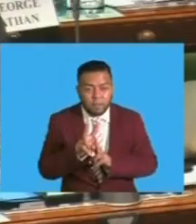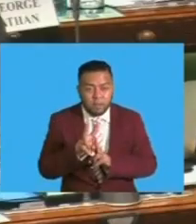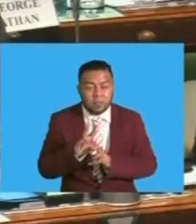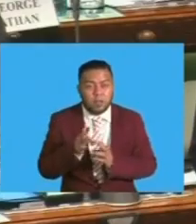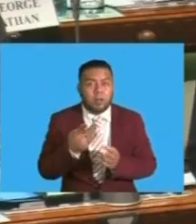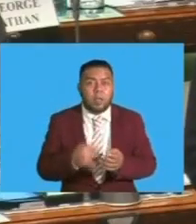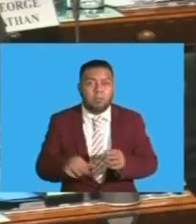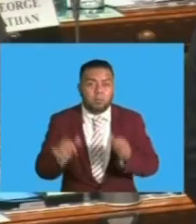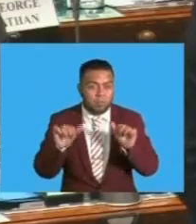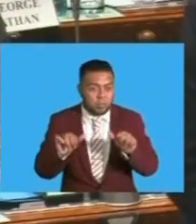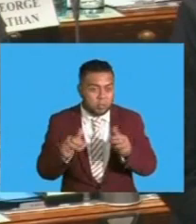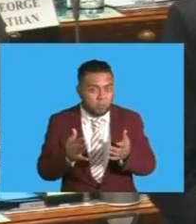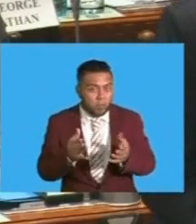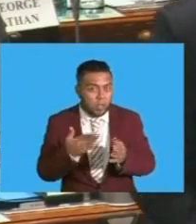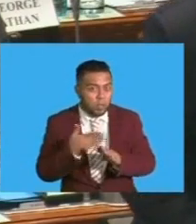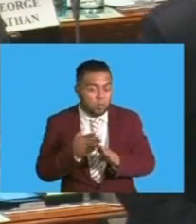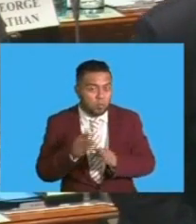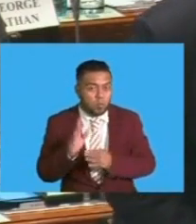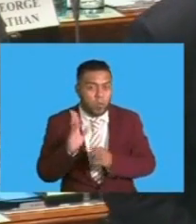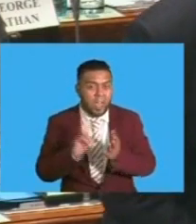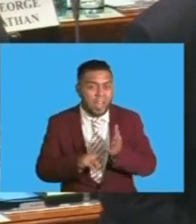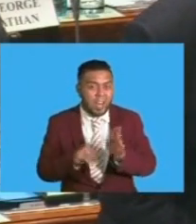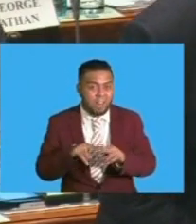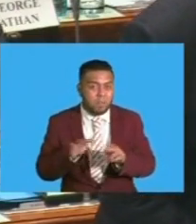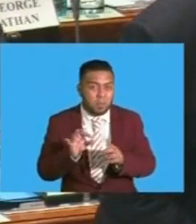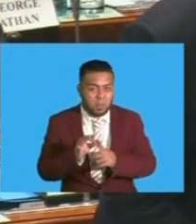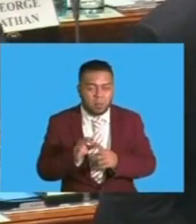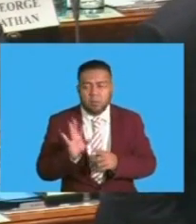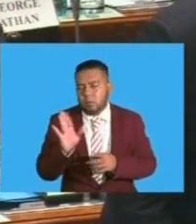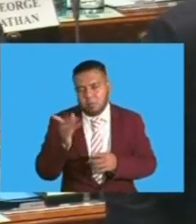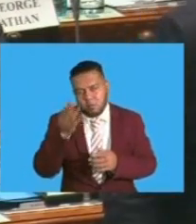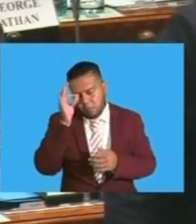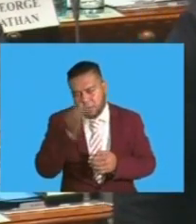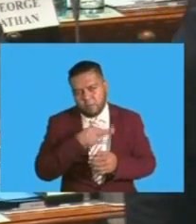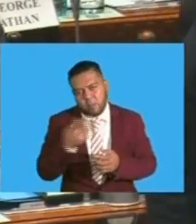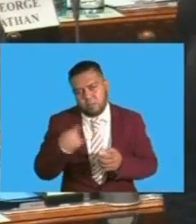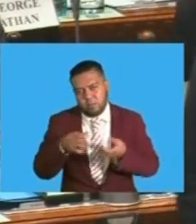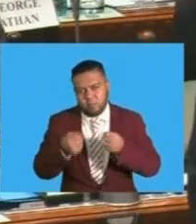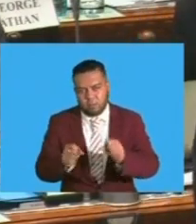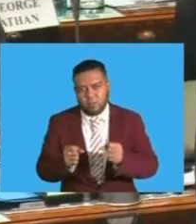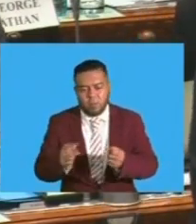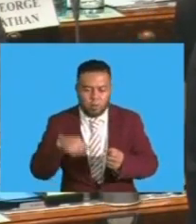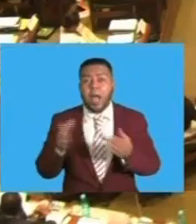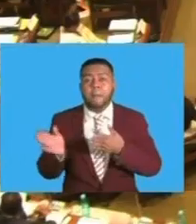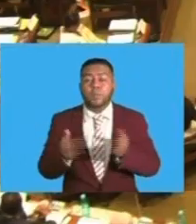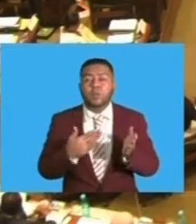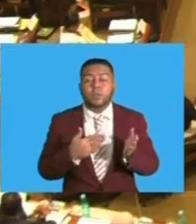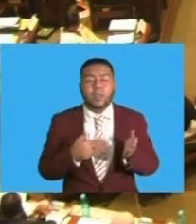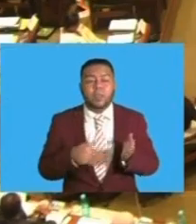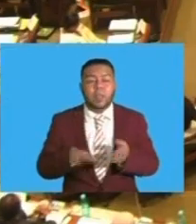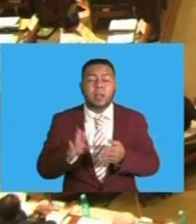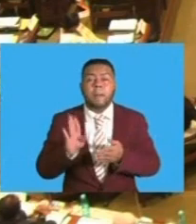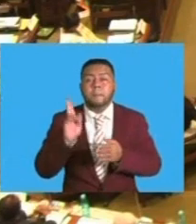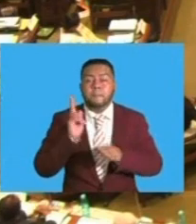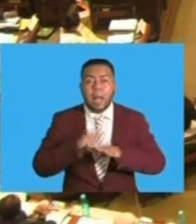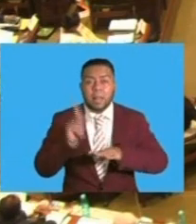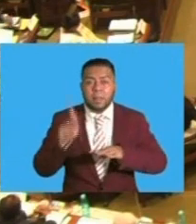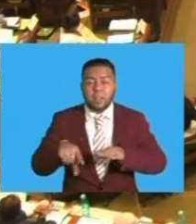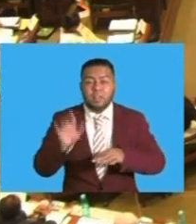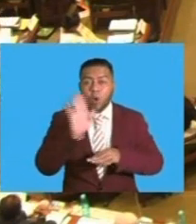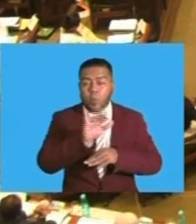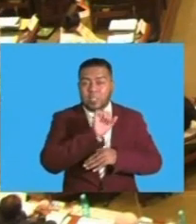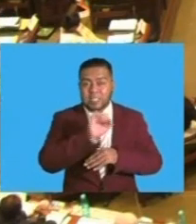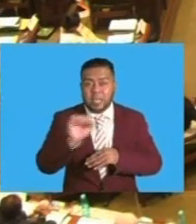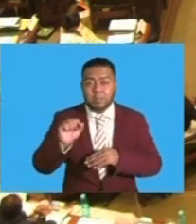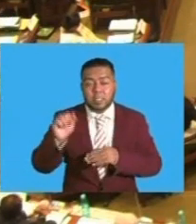build. Attorney General Aya Said Kayum says people need to stop judging each other on ethnicity and race. We now have people